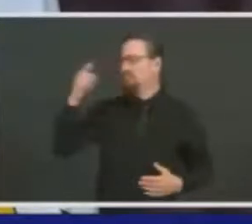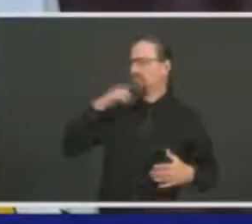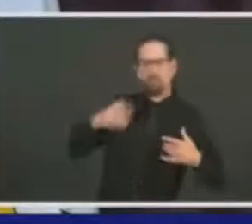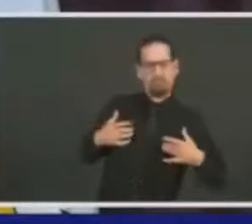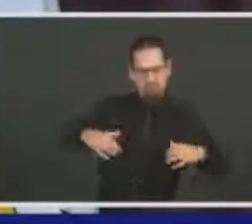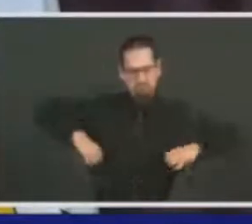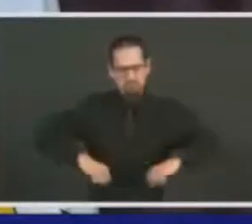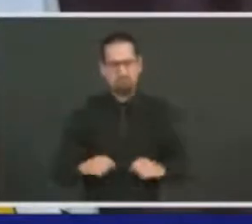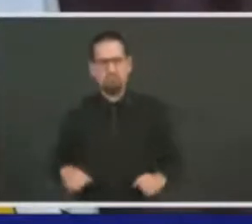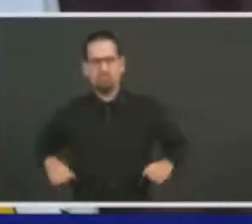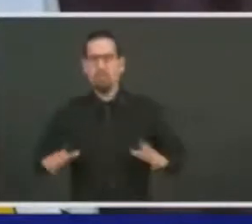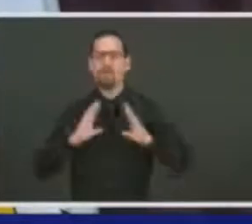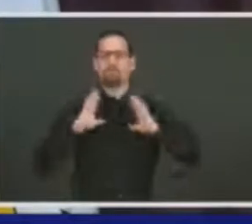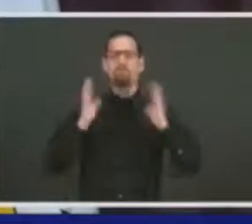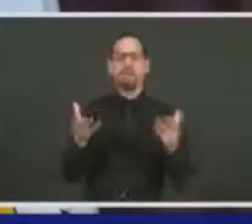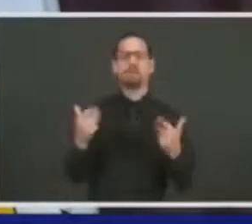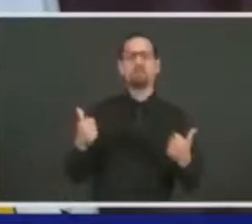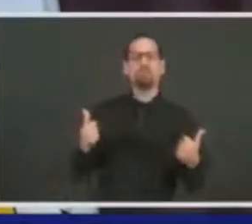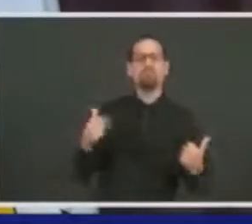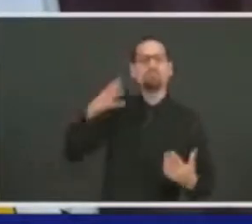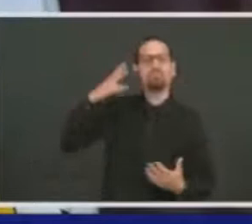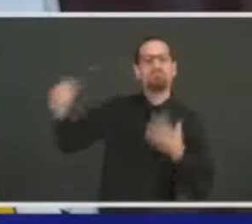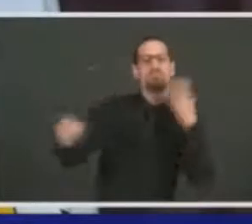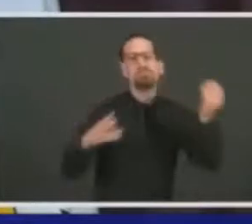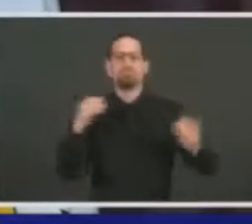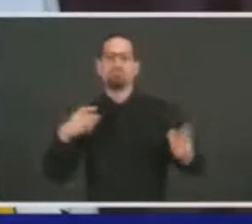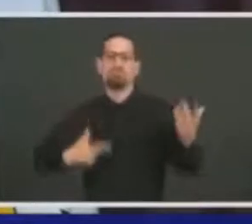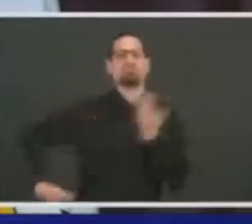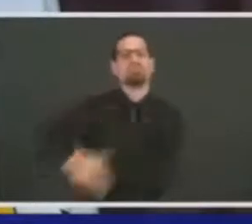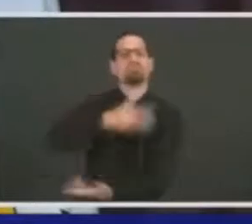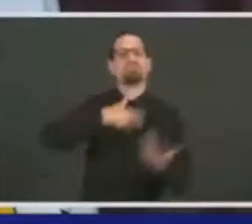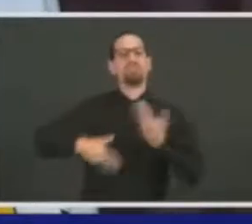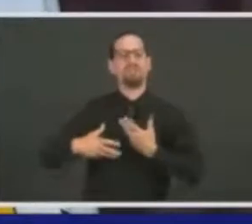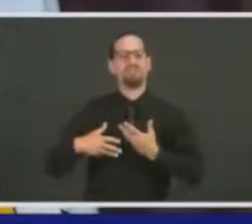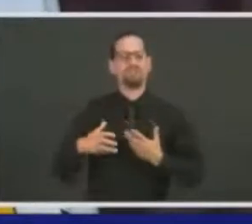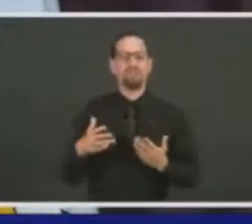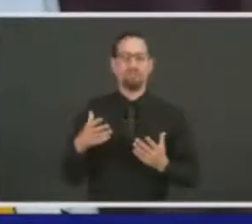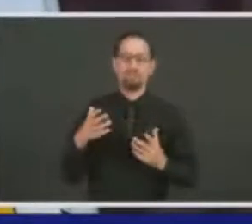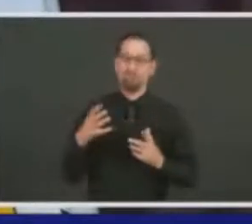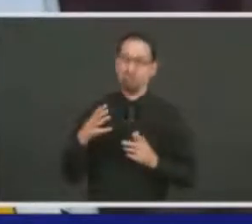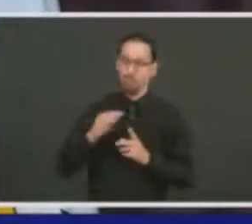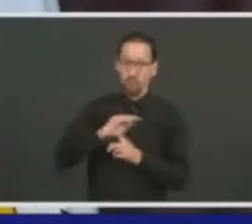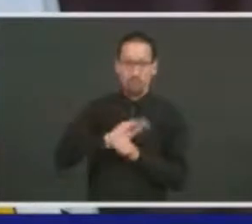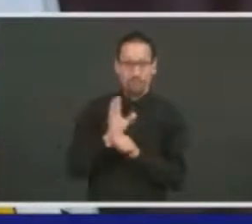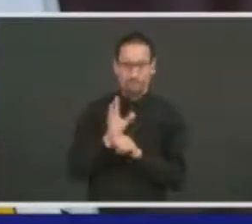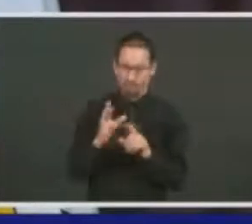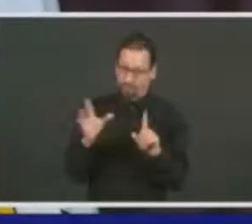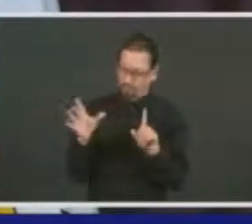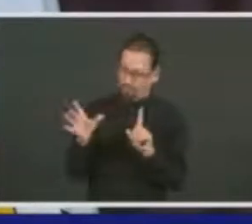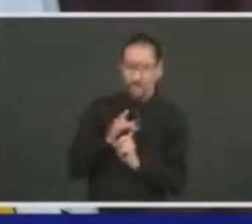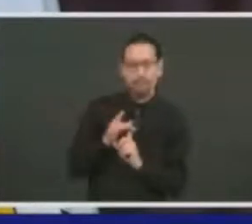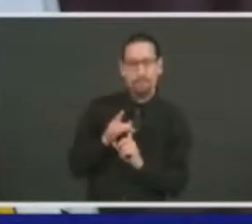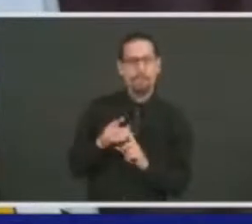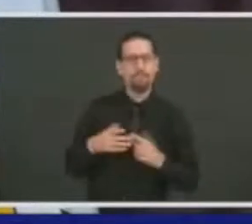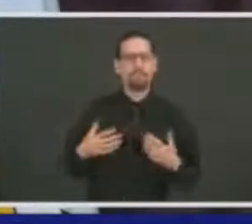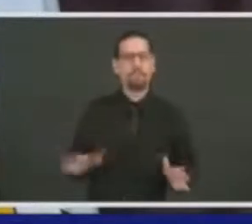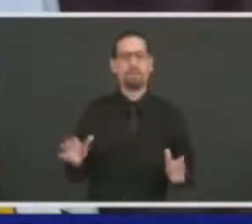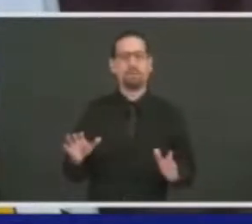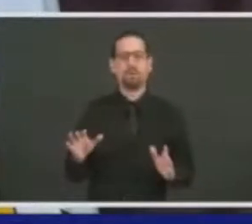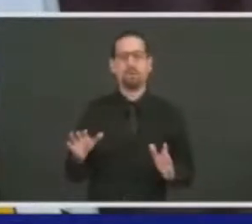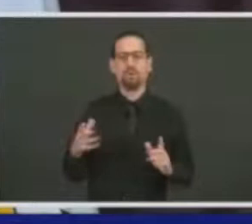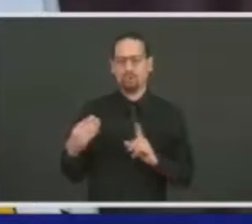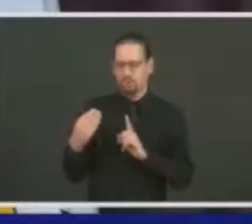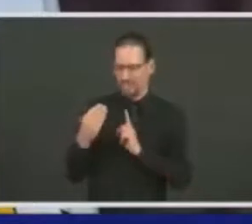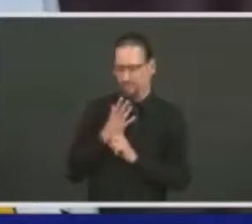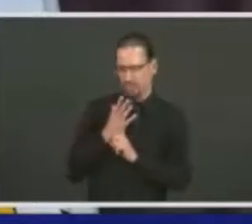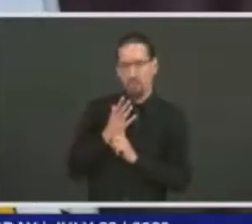is exactly how COVID is transmitted. And it may take 2 or 3 weeks before it's known. At that point, it is